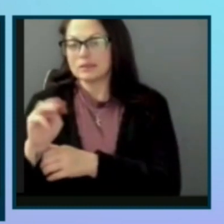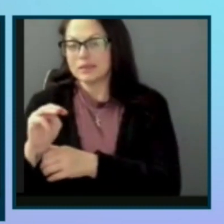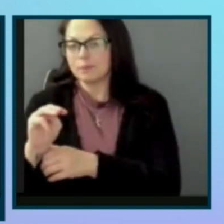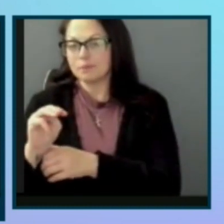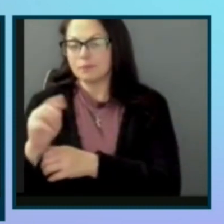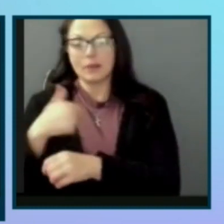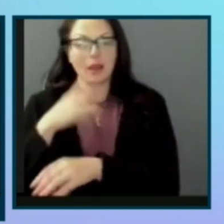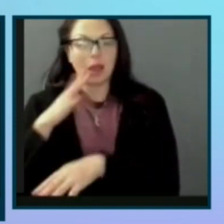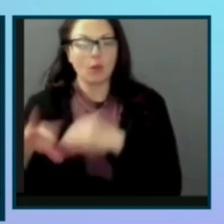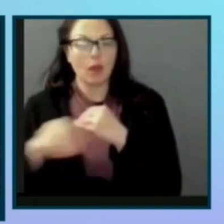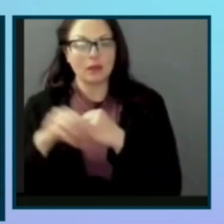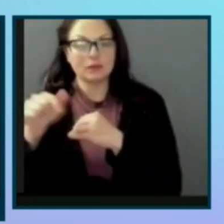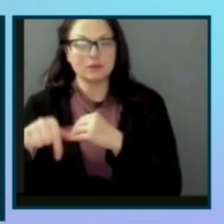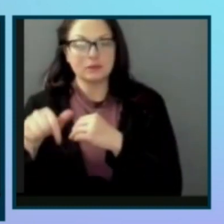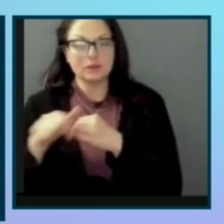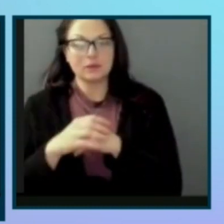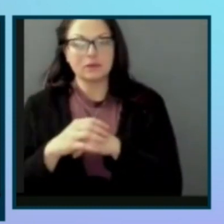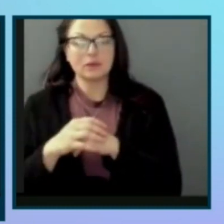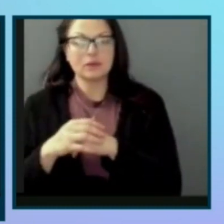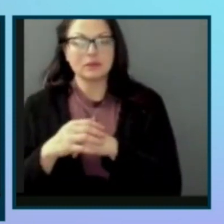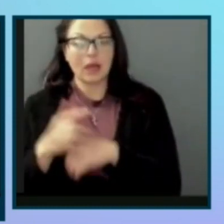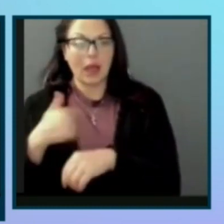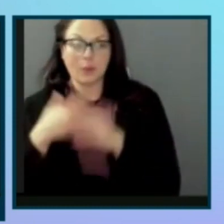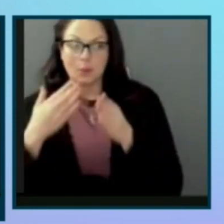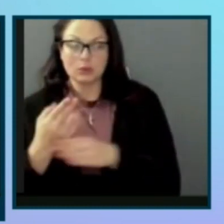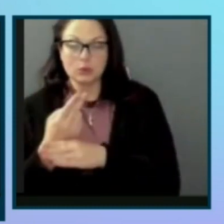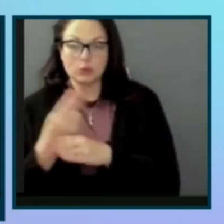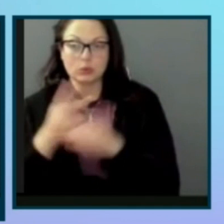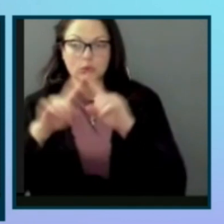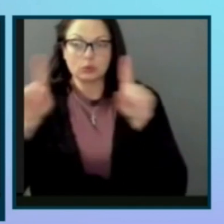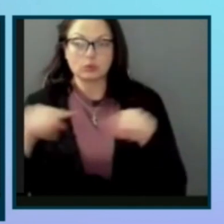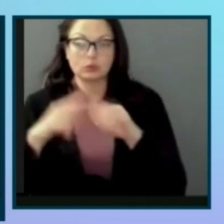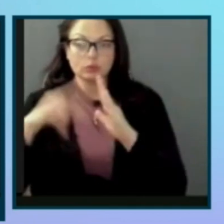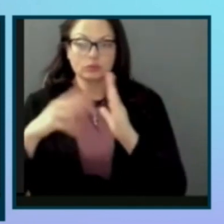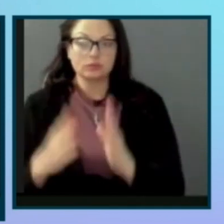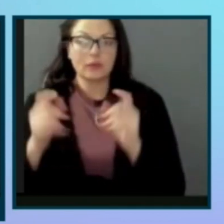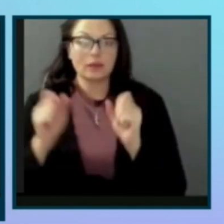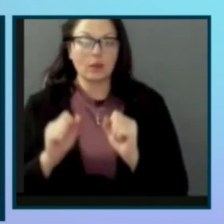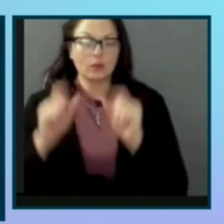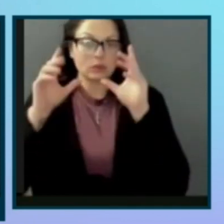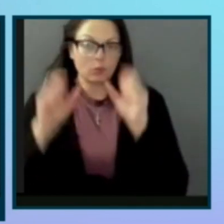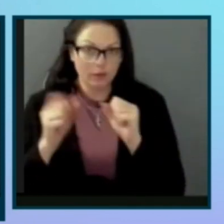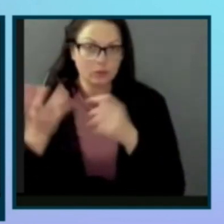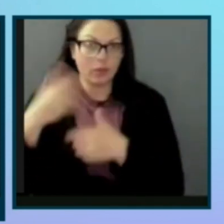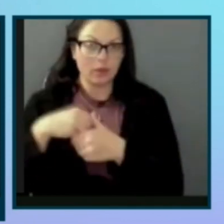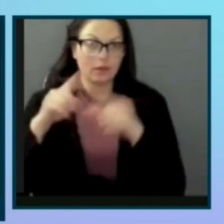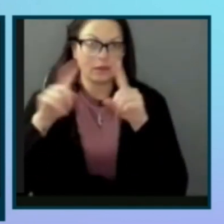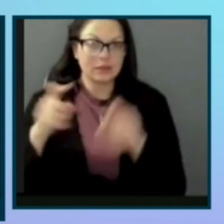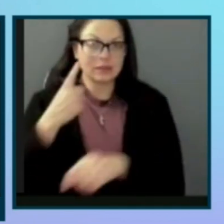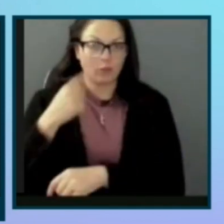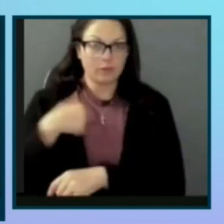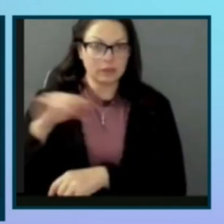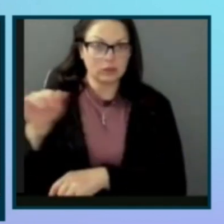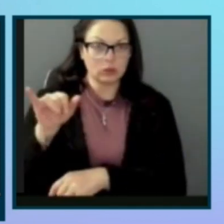this, there, as someone who uses a screen reader, there were surprises in the testing for me as well. So it's